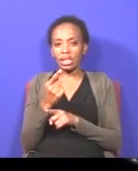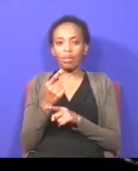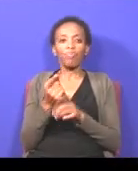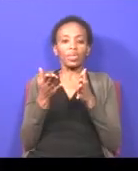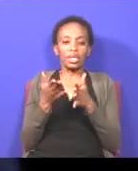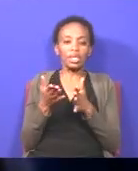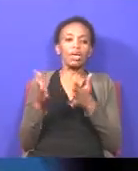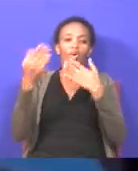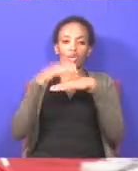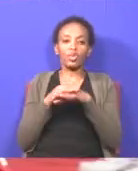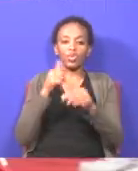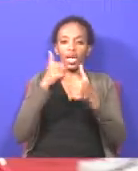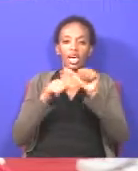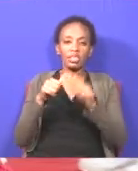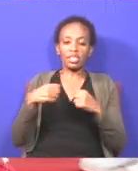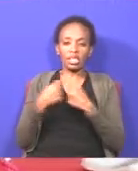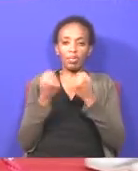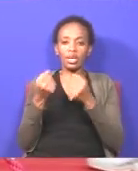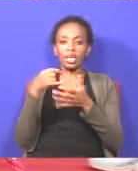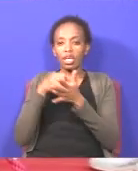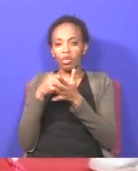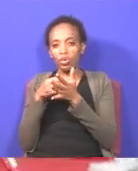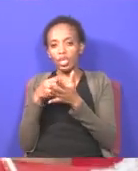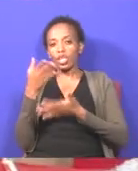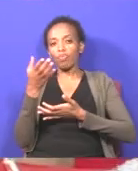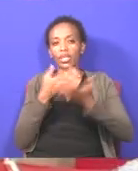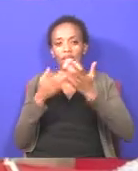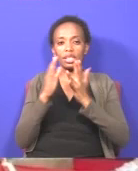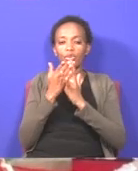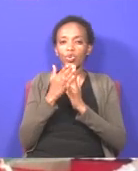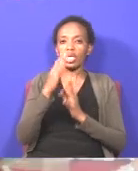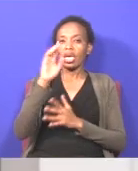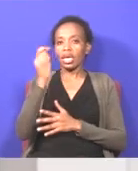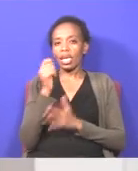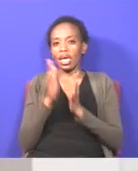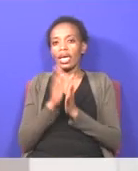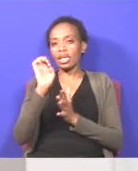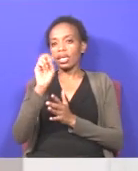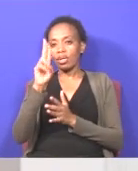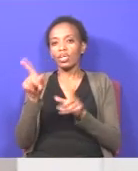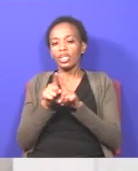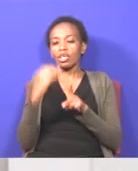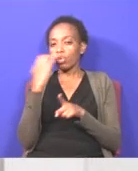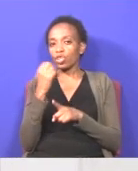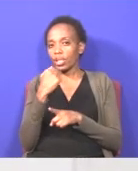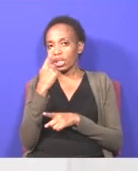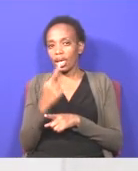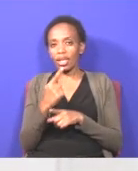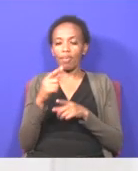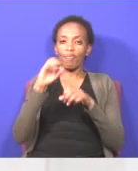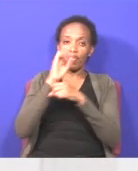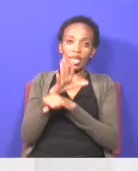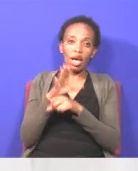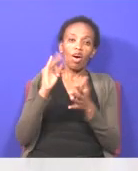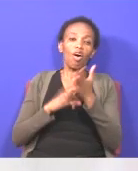of activities undertaken, including the trade deal between Kenya and European Union. The deputy president further accused the media of failing to